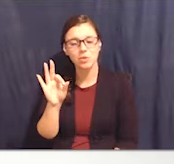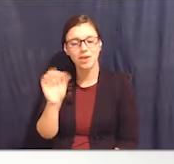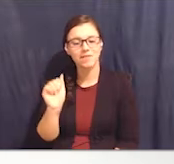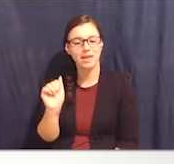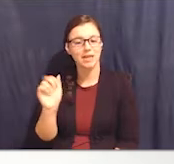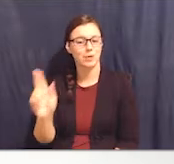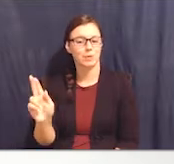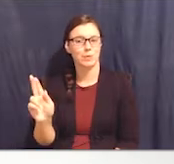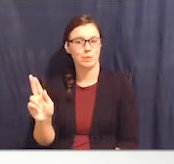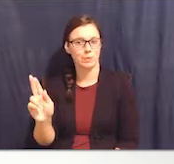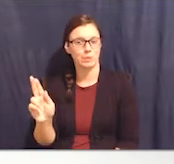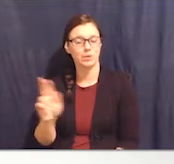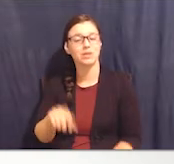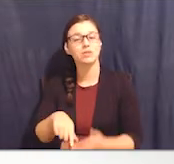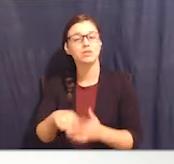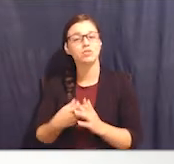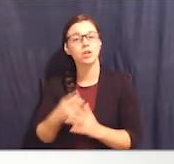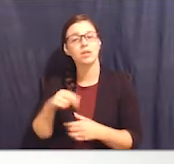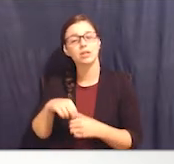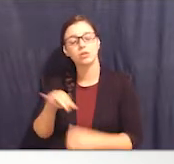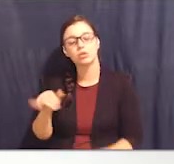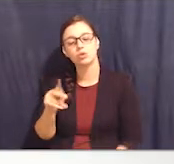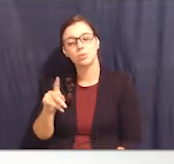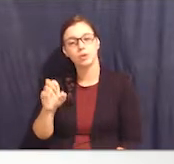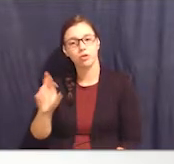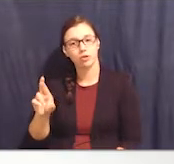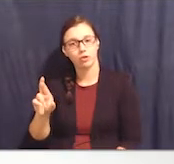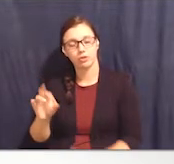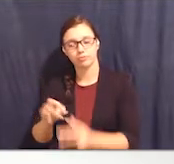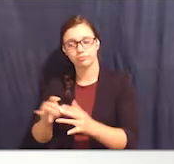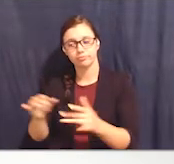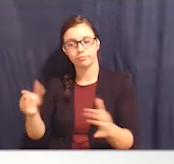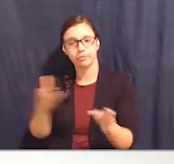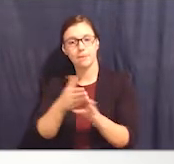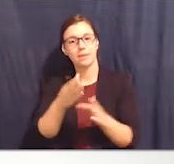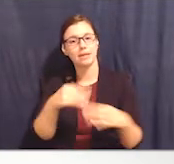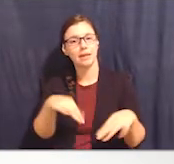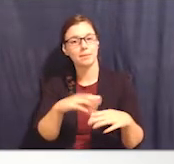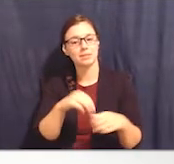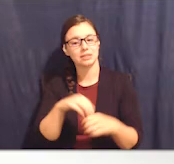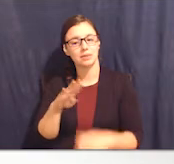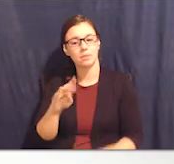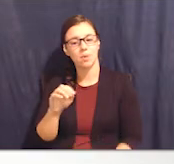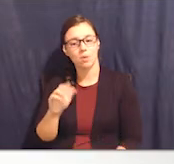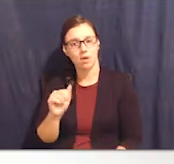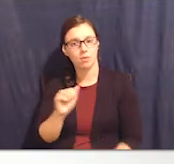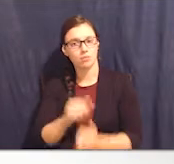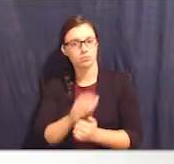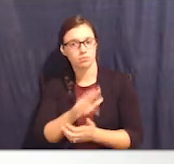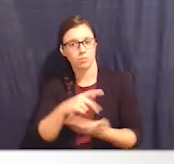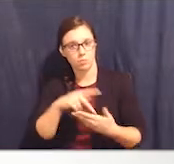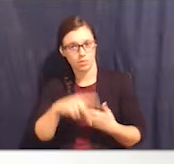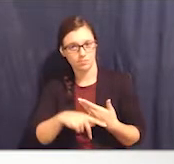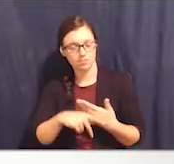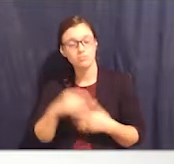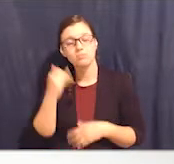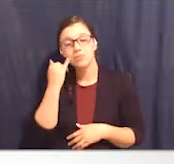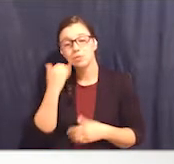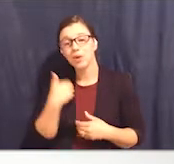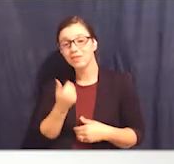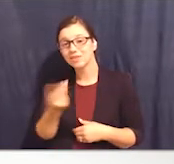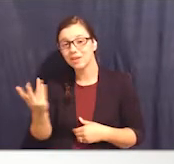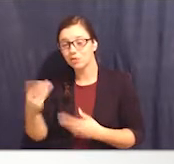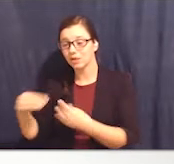Petersburg, they'll be accepting students this fall, and then they're looking at possibly expanding to USF Tampa to have a program at